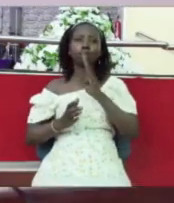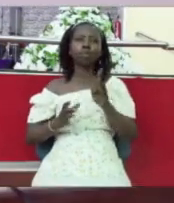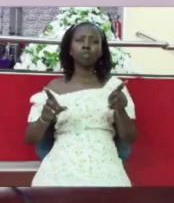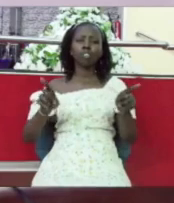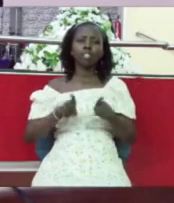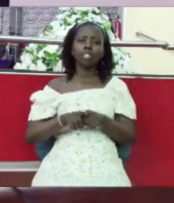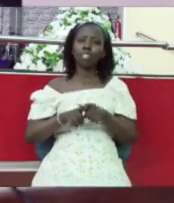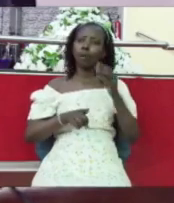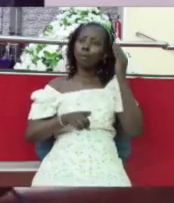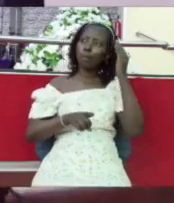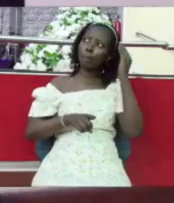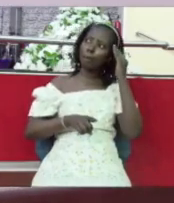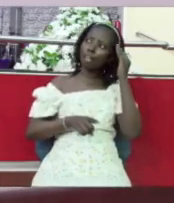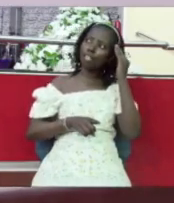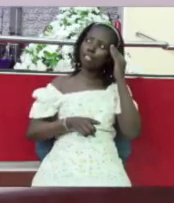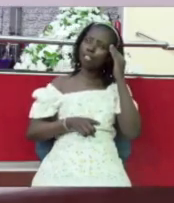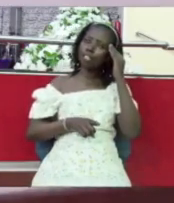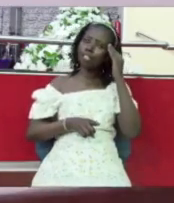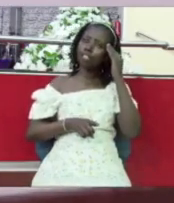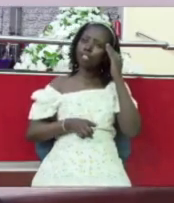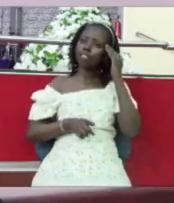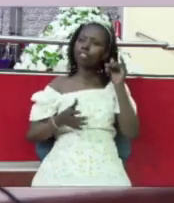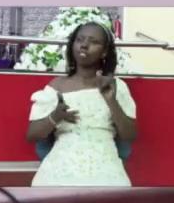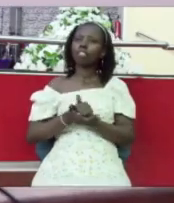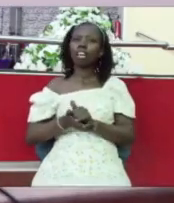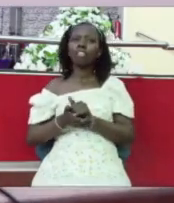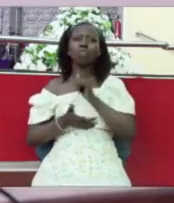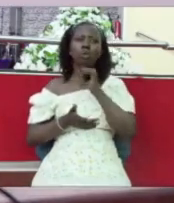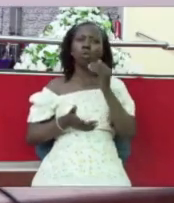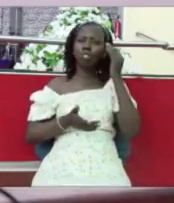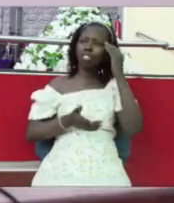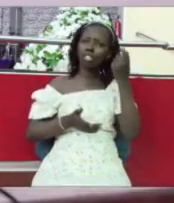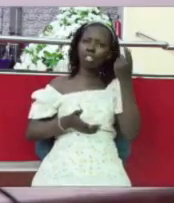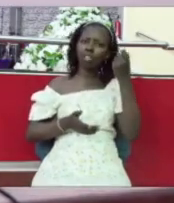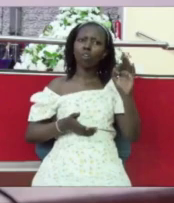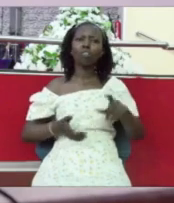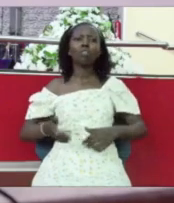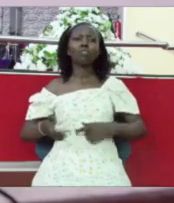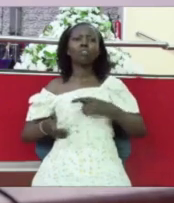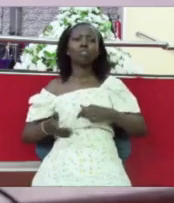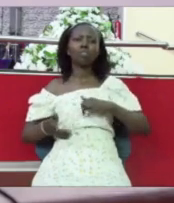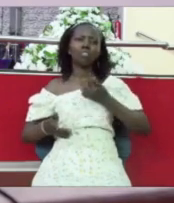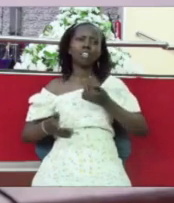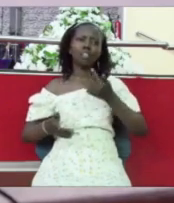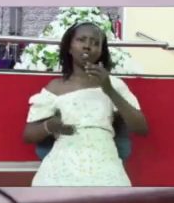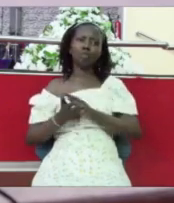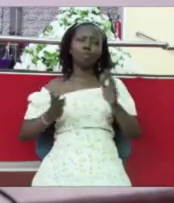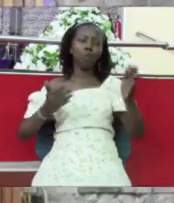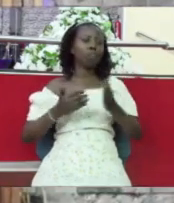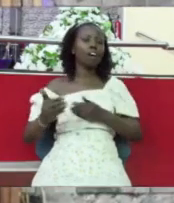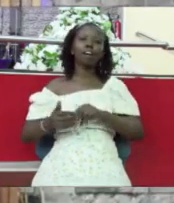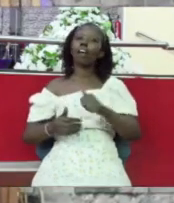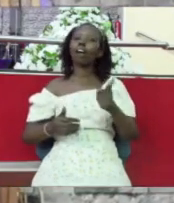ya kuwa na That you're not thinking of yourself more highly than you are. Hutafikiria juu yako kuwa wa